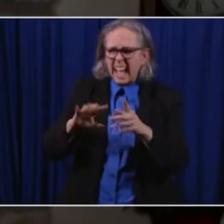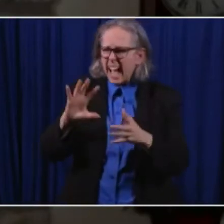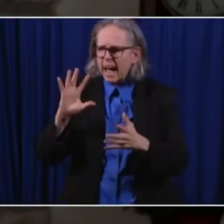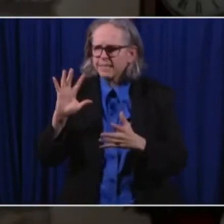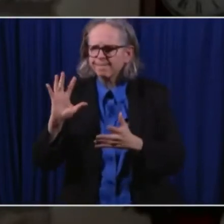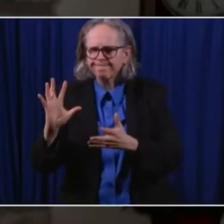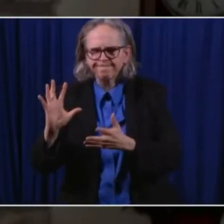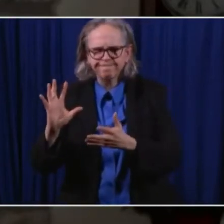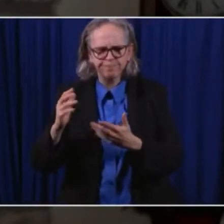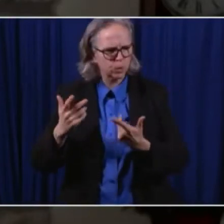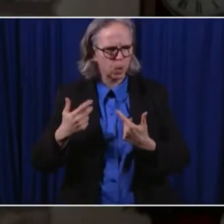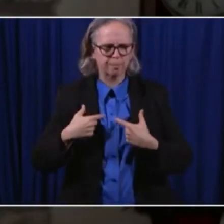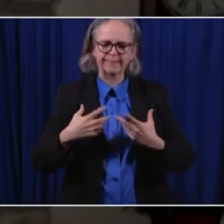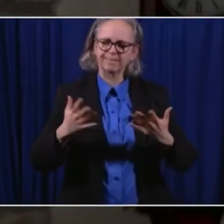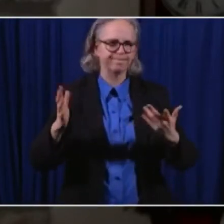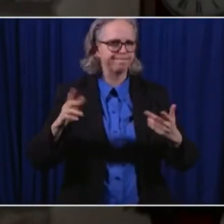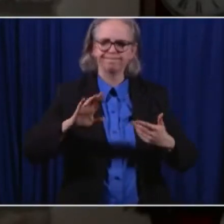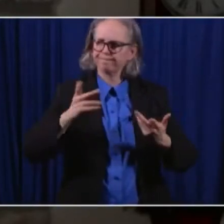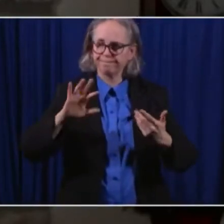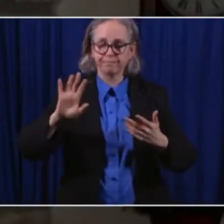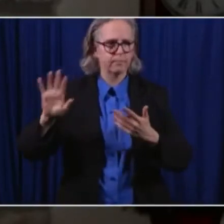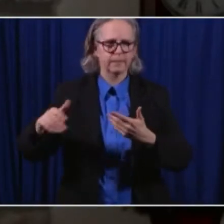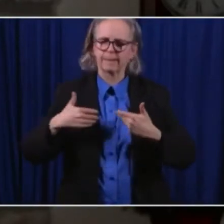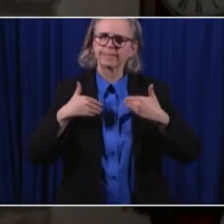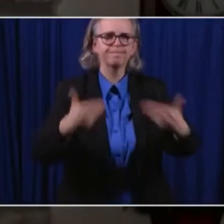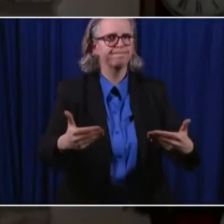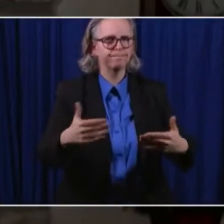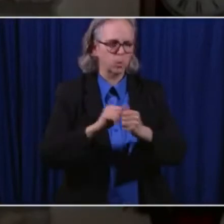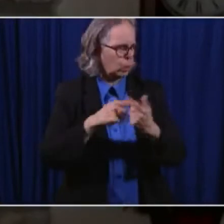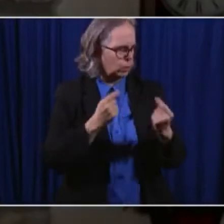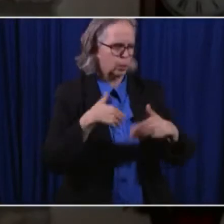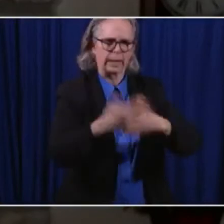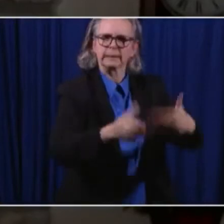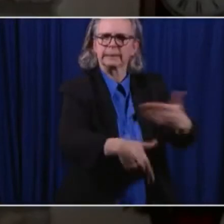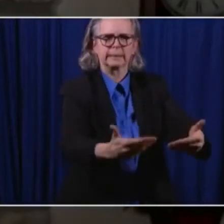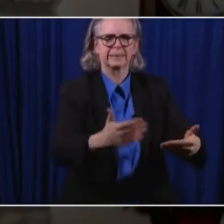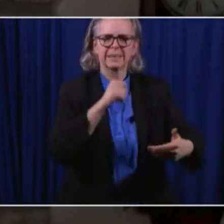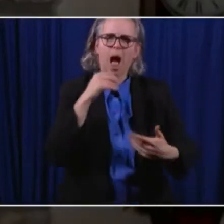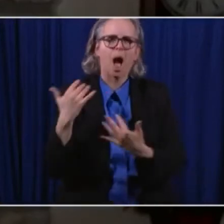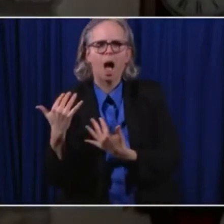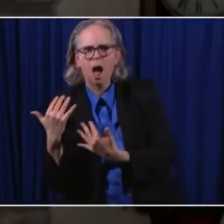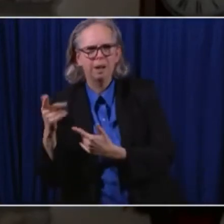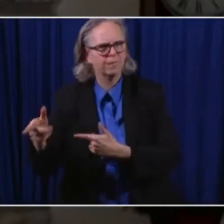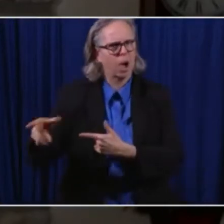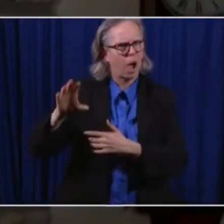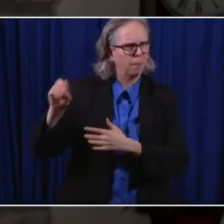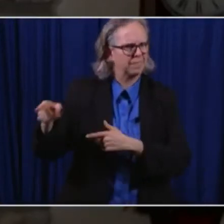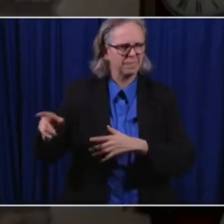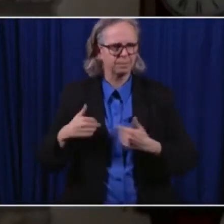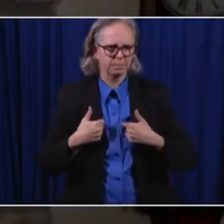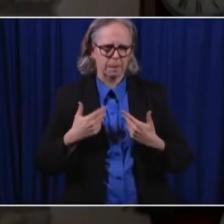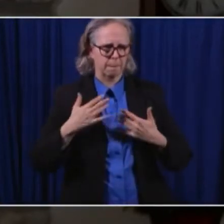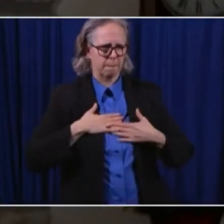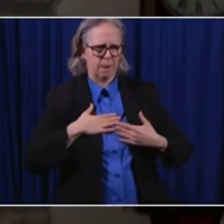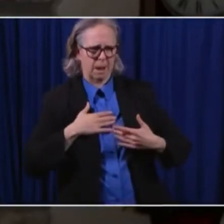our job, the way I see it, is to get these out just as quickly as we can in an expeditious manner, and